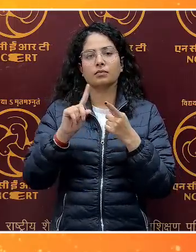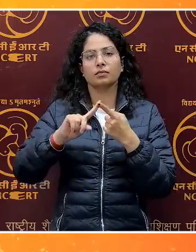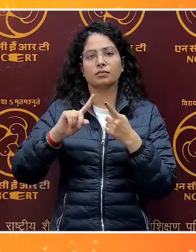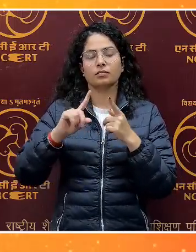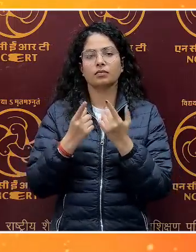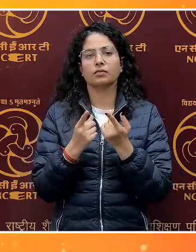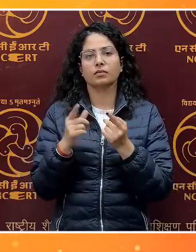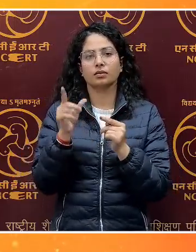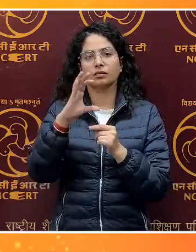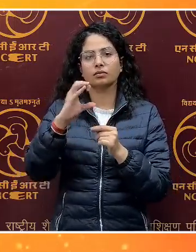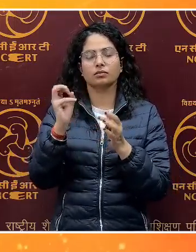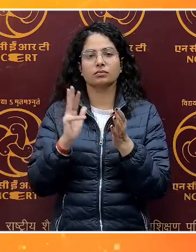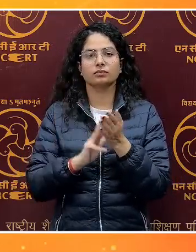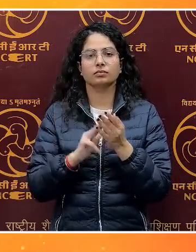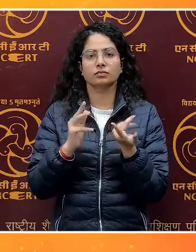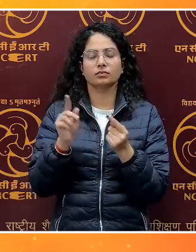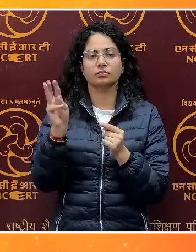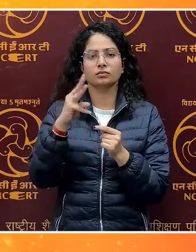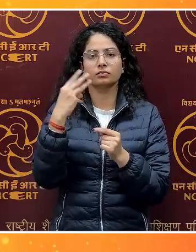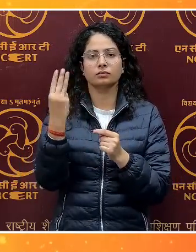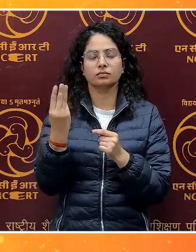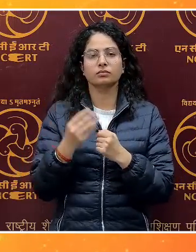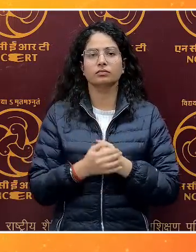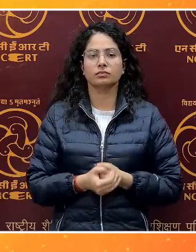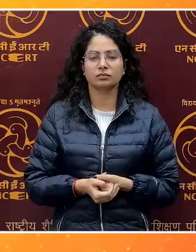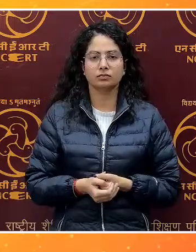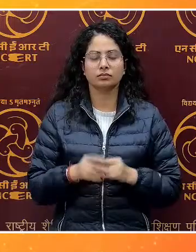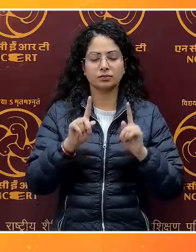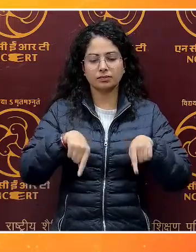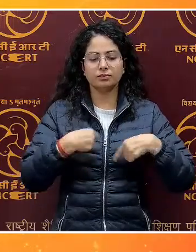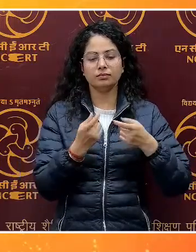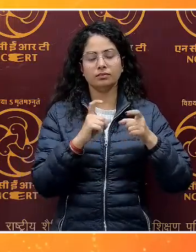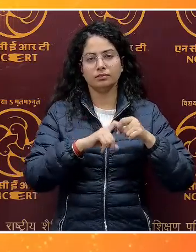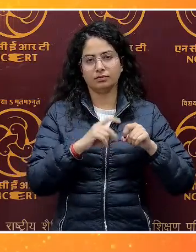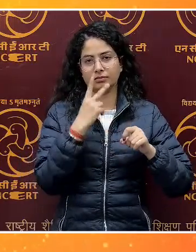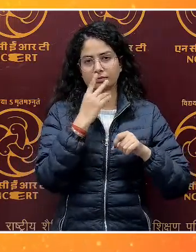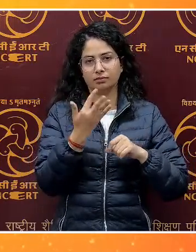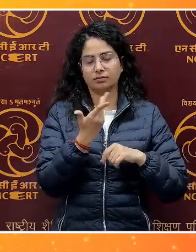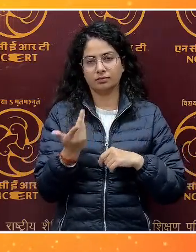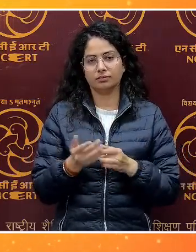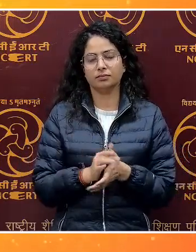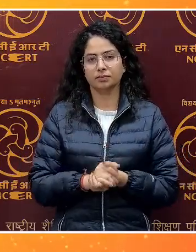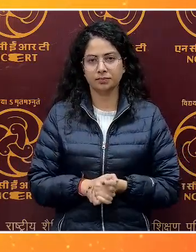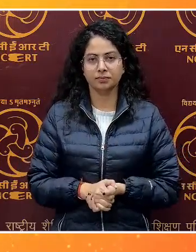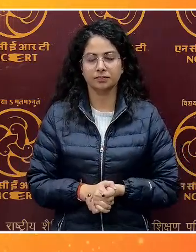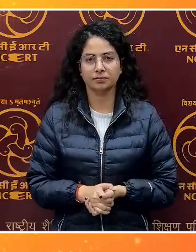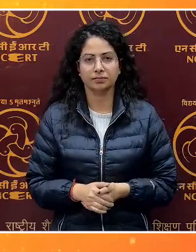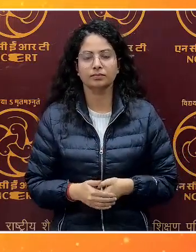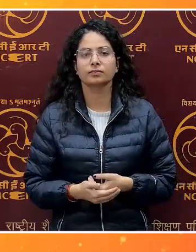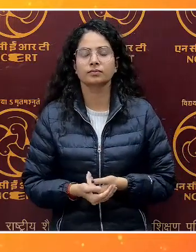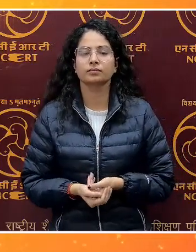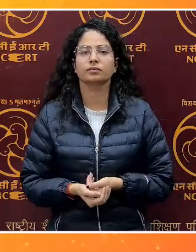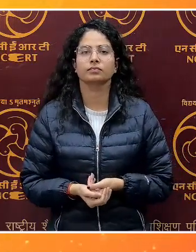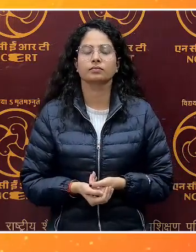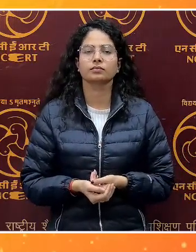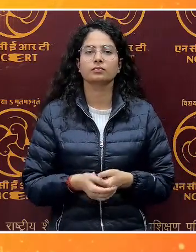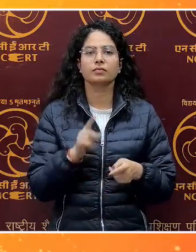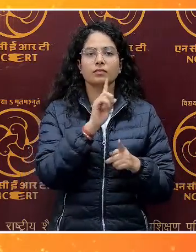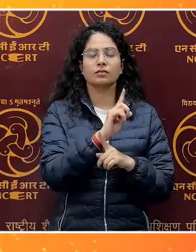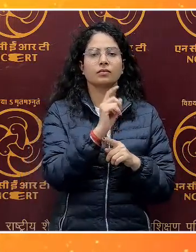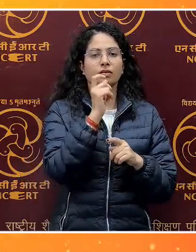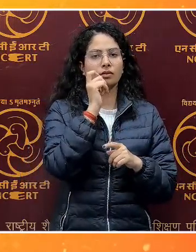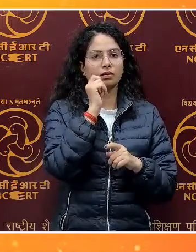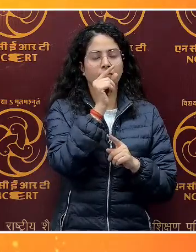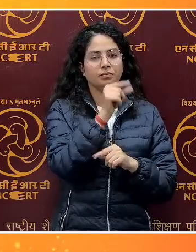children. Very much clear, ma'am. Okay. Now, let us look into another question which is very interesting. Rachel, an engineering